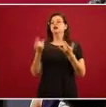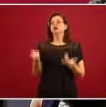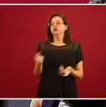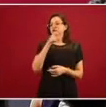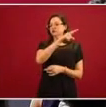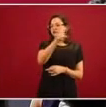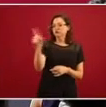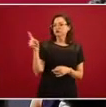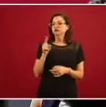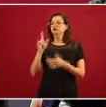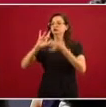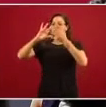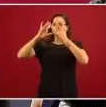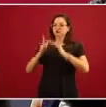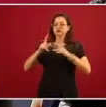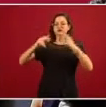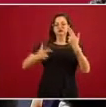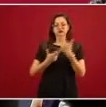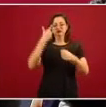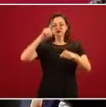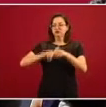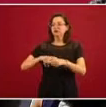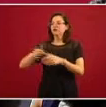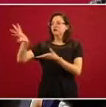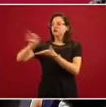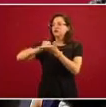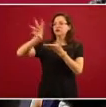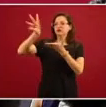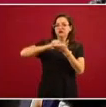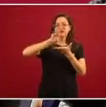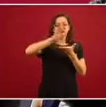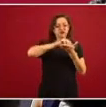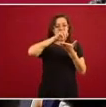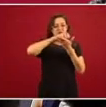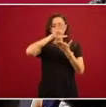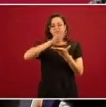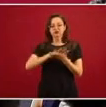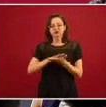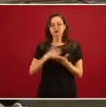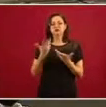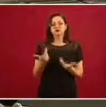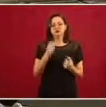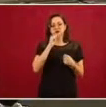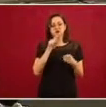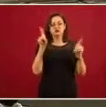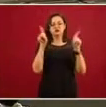into the unified database so we can have access to it and analyze it.